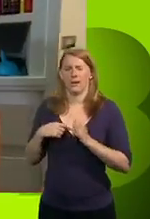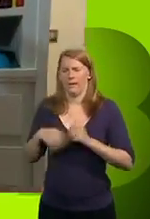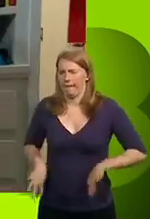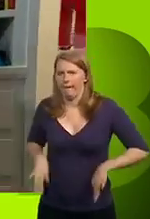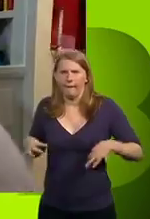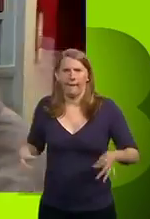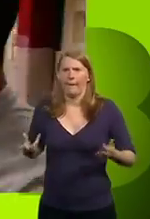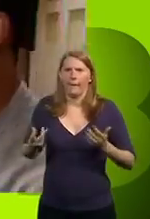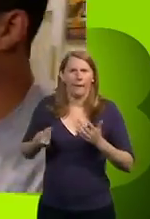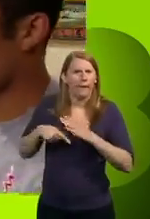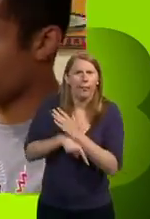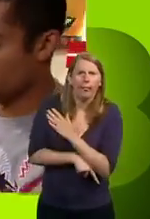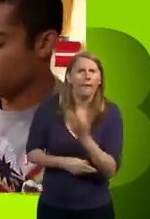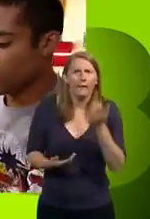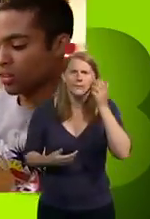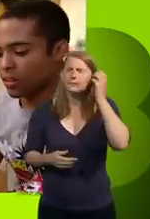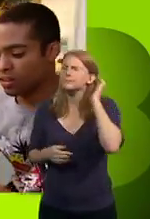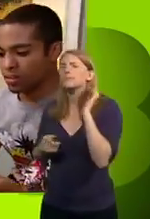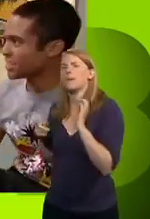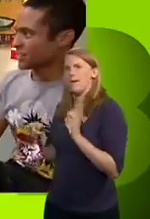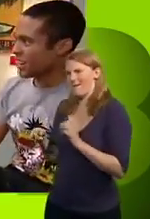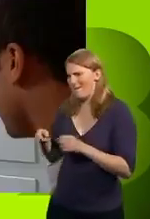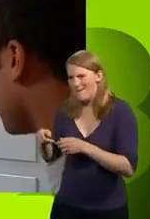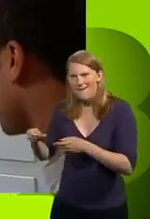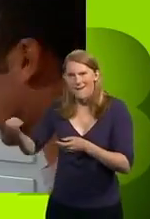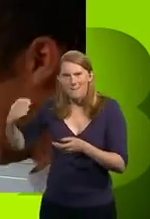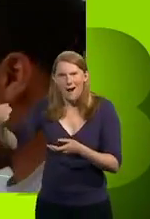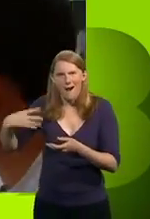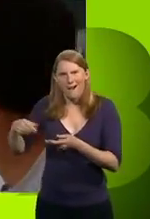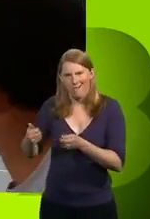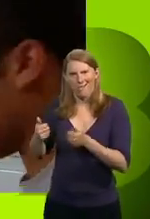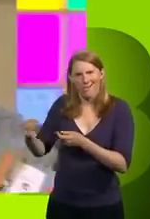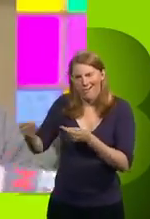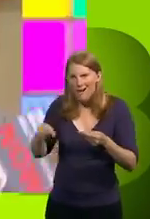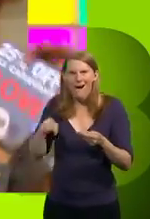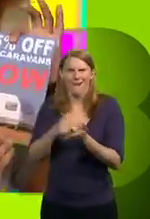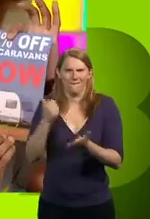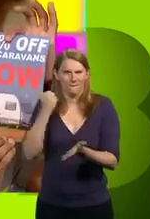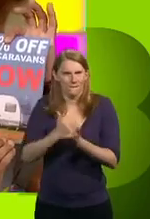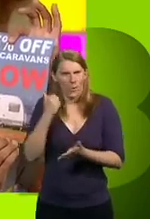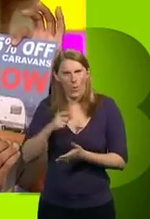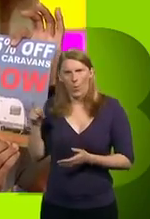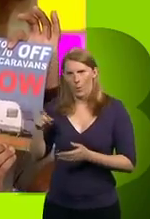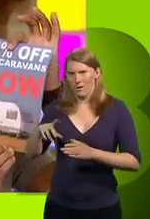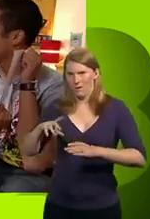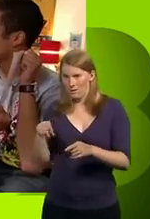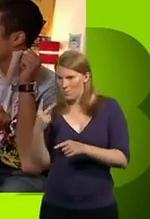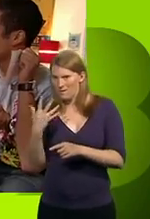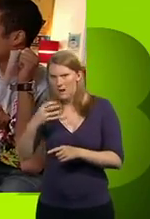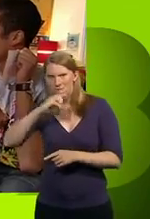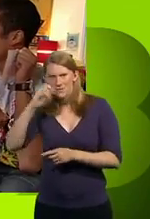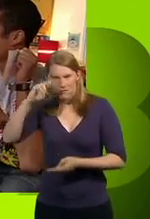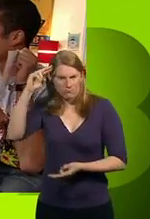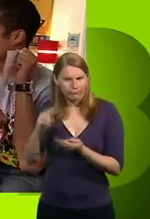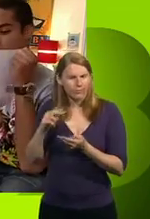Oh, look at all the junk mail I got this morning. Isn't it great? With this coupon, I can get 25% off a caravan. Jack, you